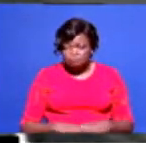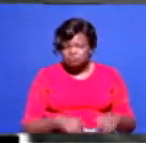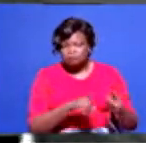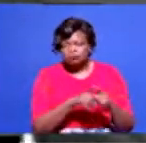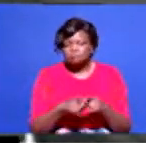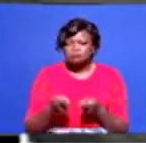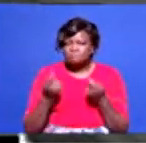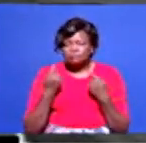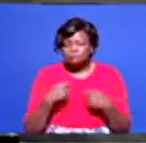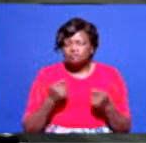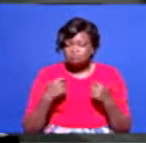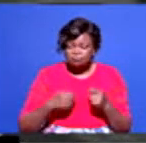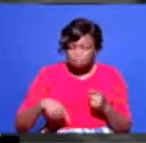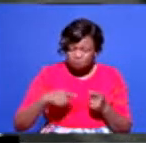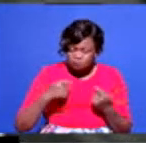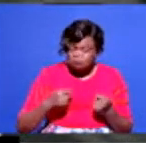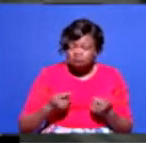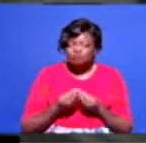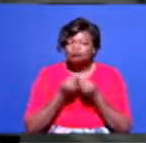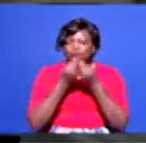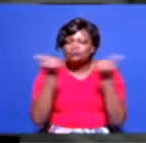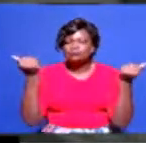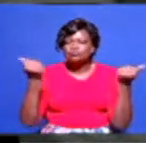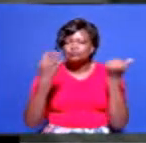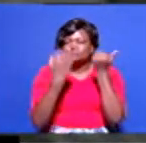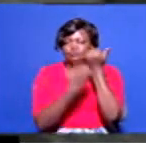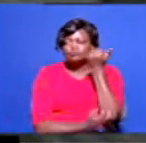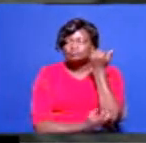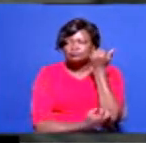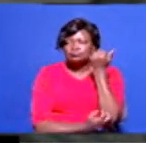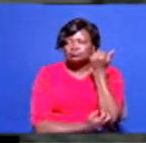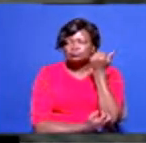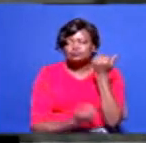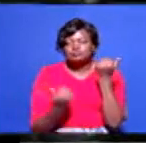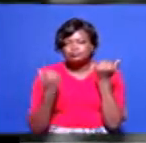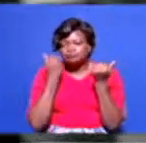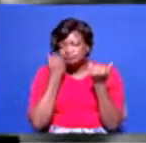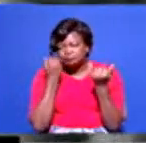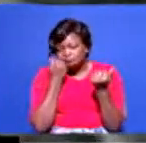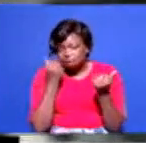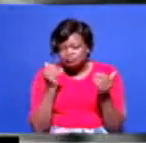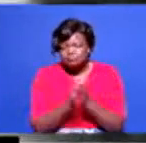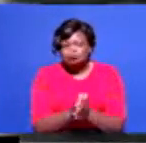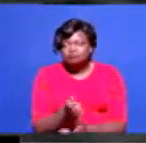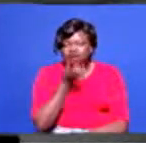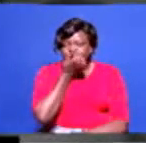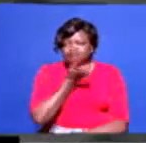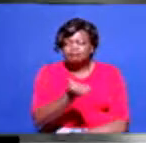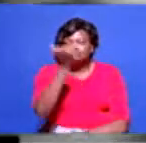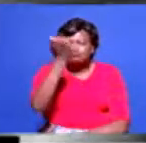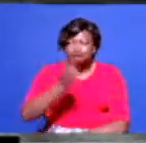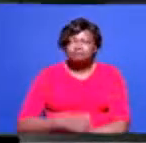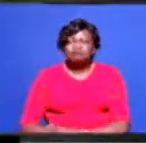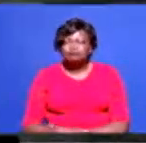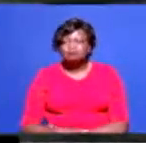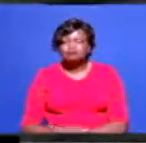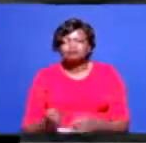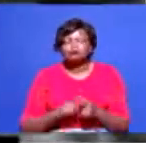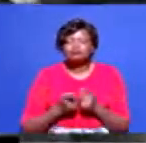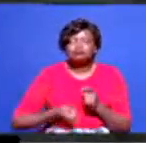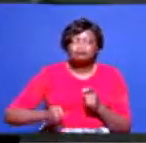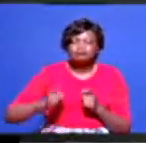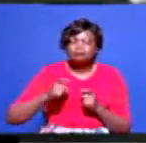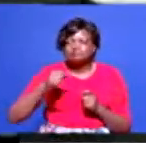strive to conquer poverty, disease and ignorance. This was powered by increased government